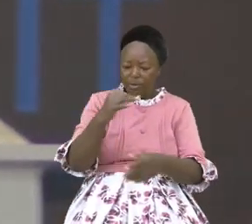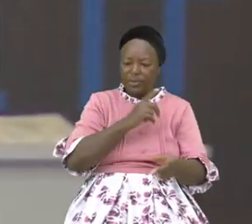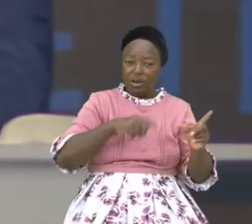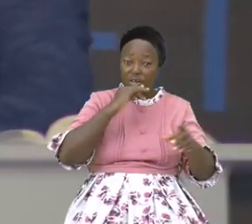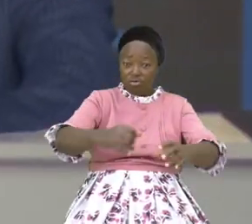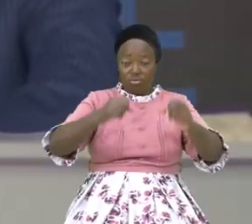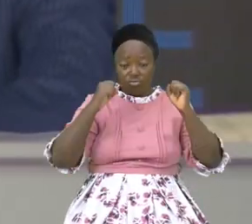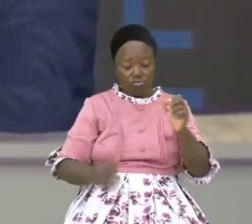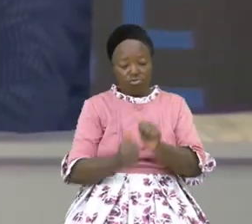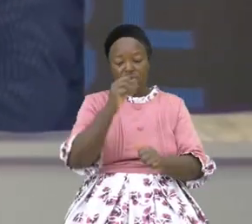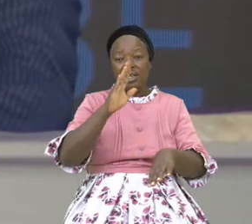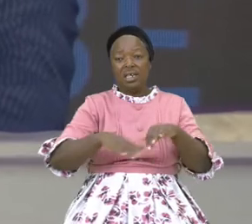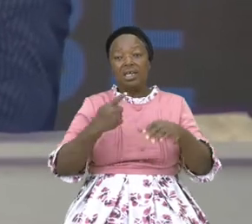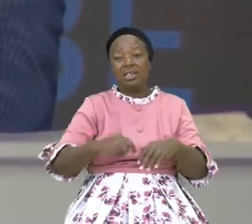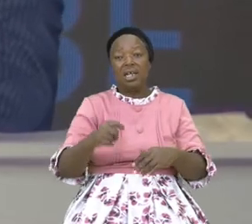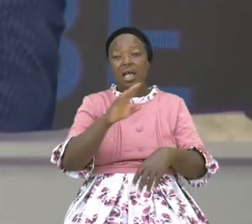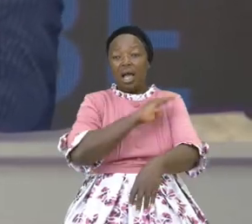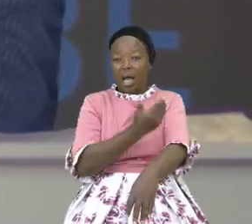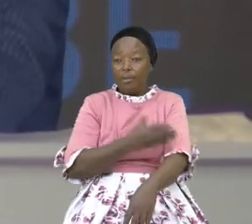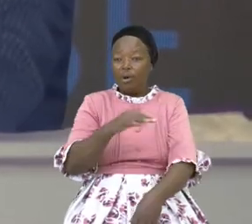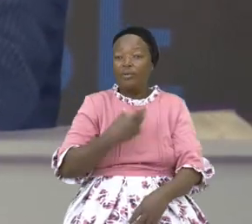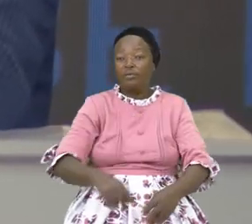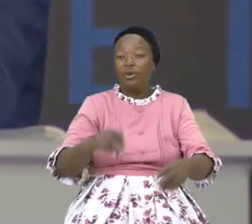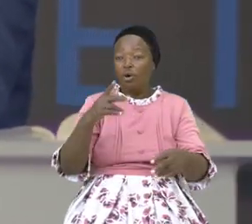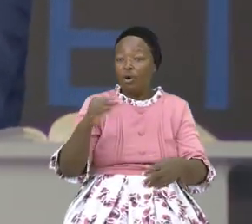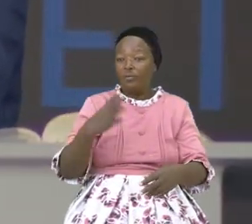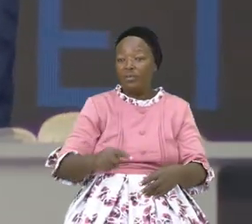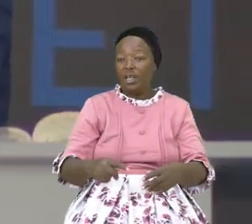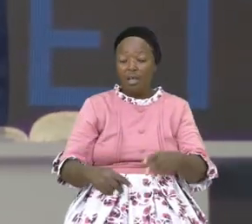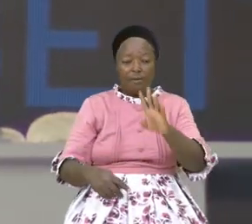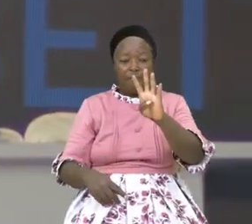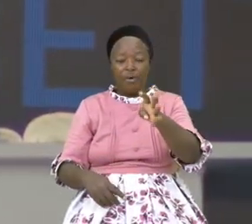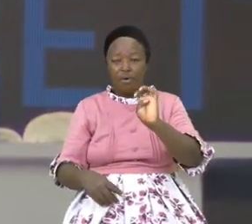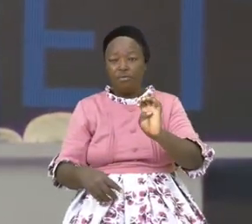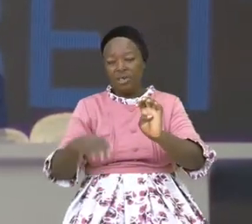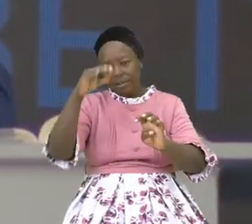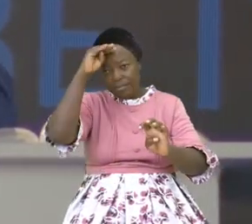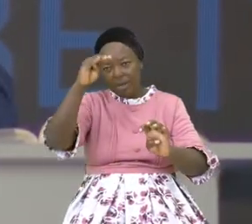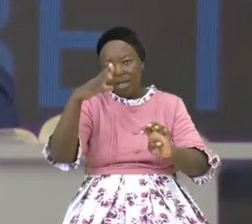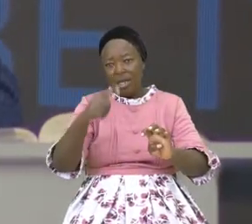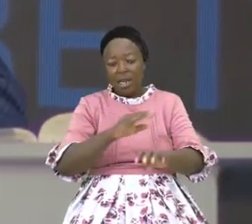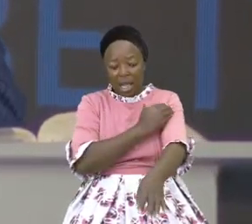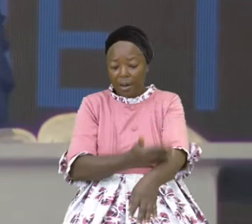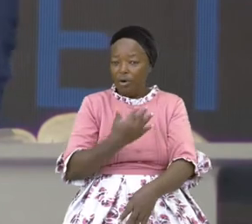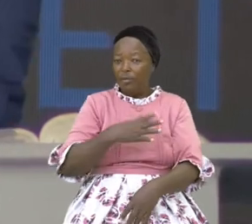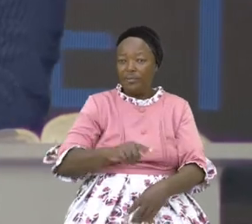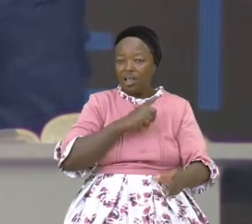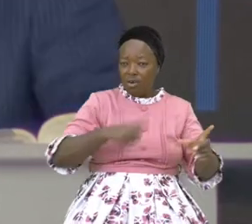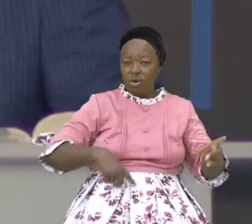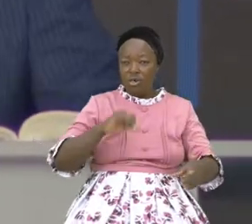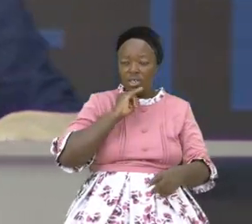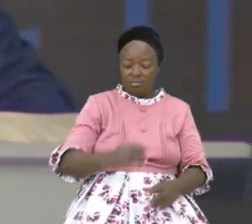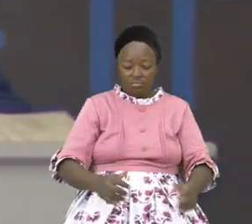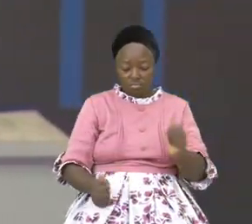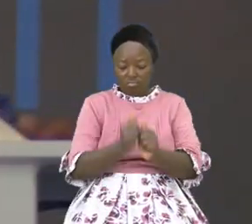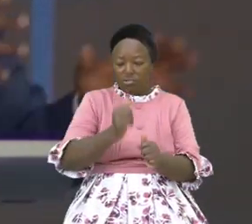arm of 400 men, the arm of 4,000 men. The arm of the Lord is stronger than